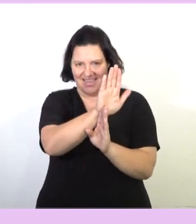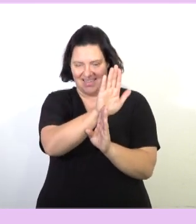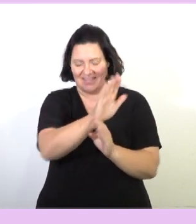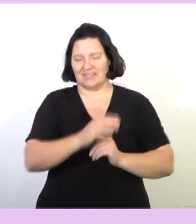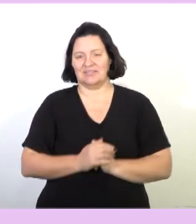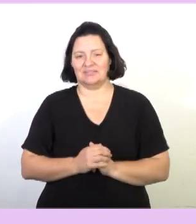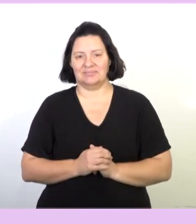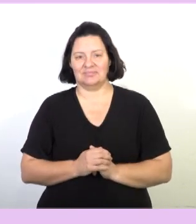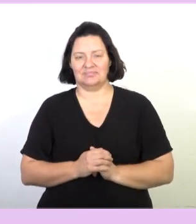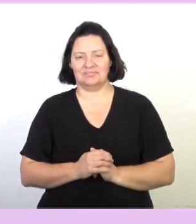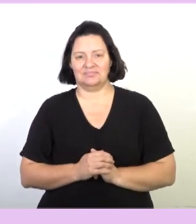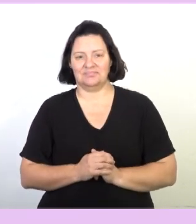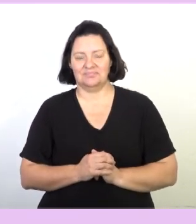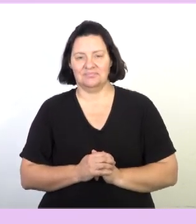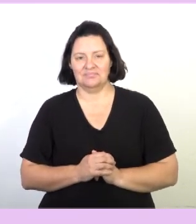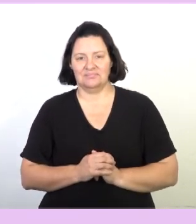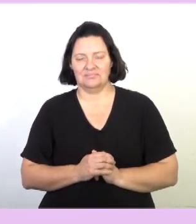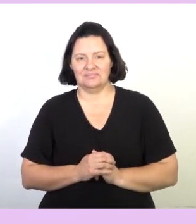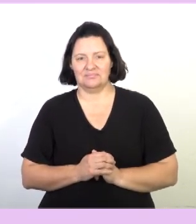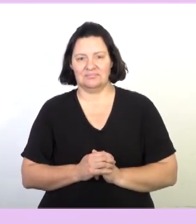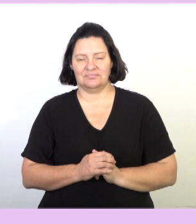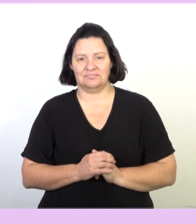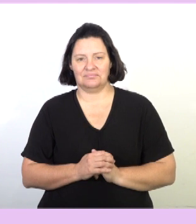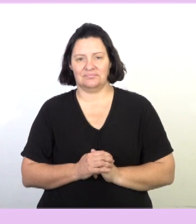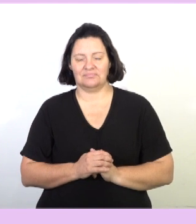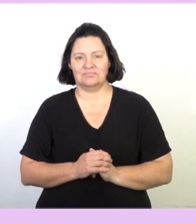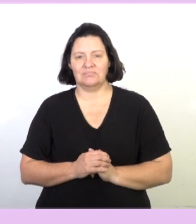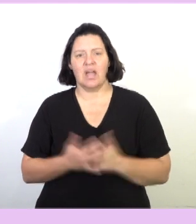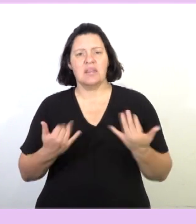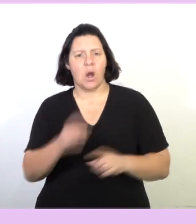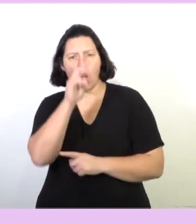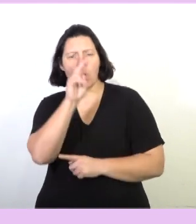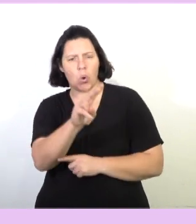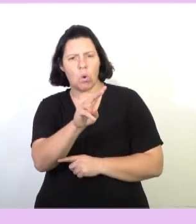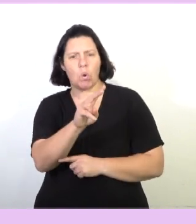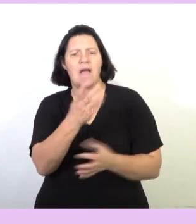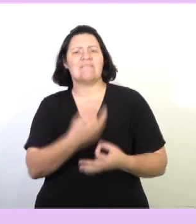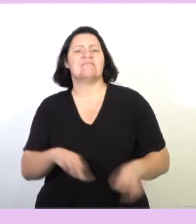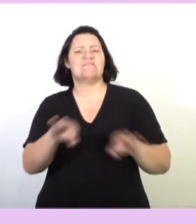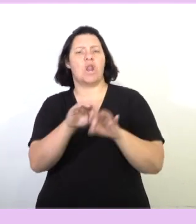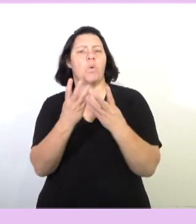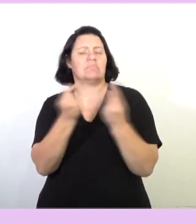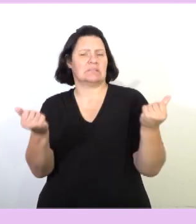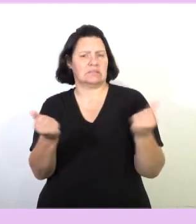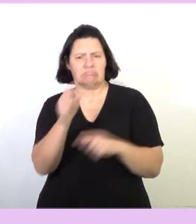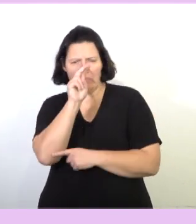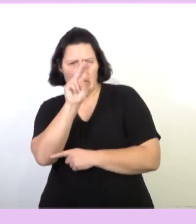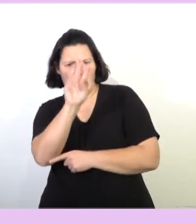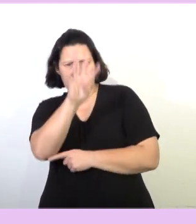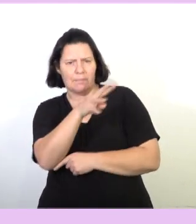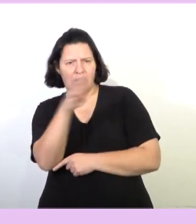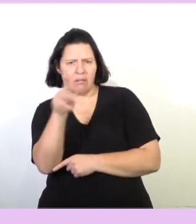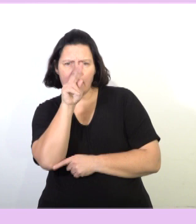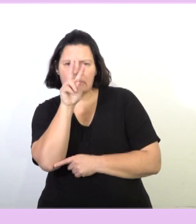dependent variables, which is our y-axis. Now look at the missing value over there. However, when you look at the